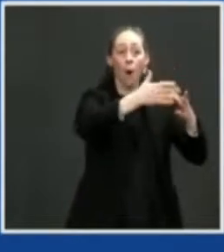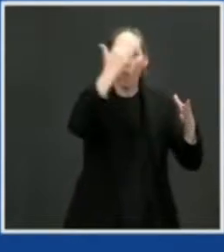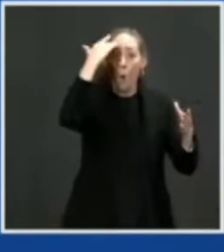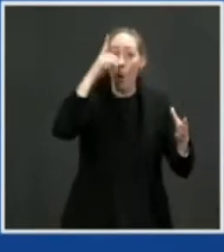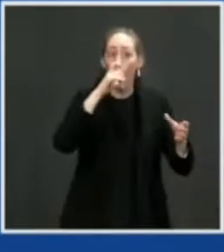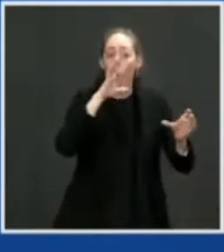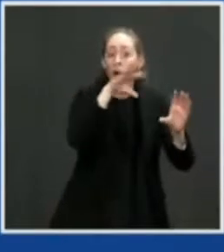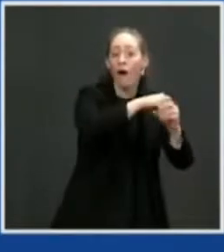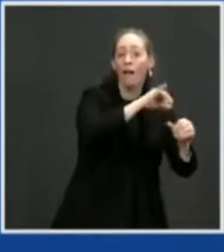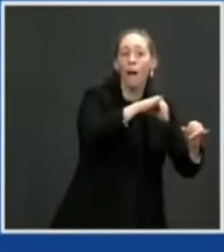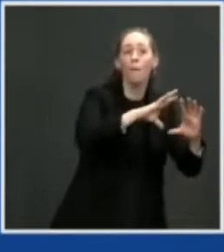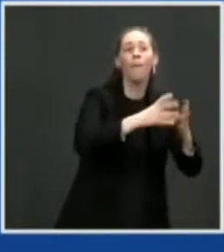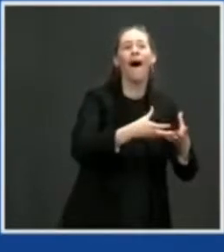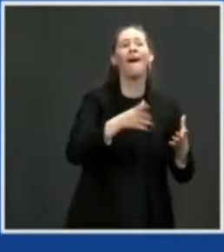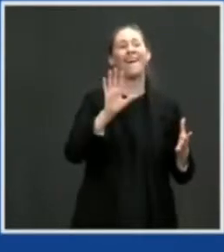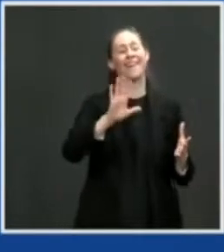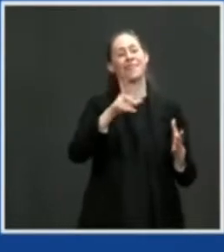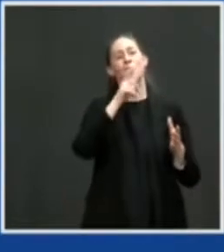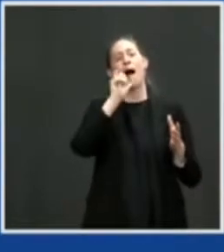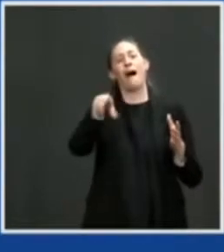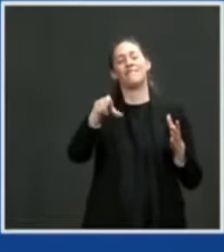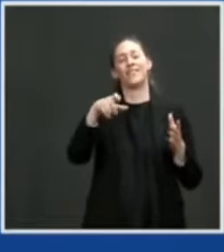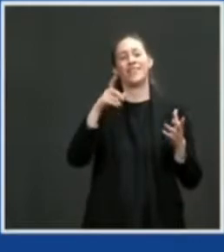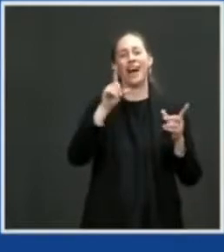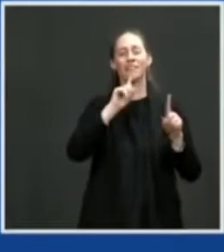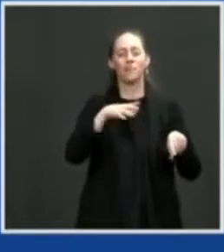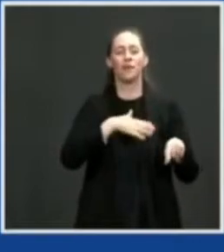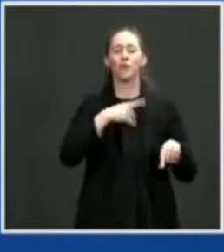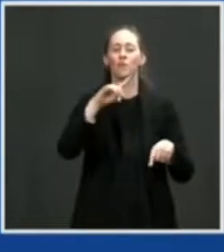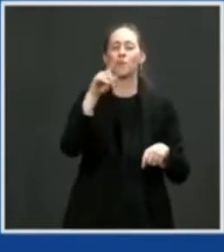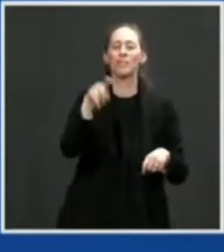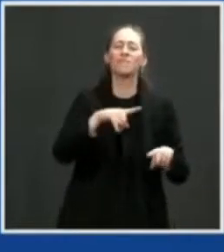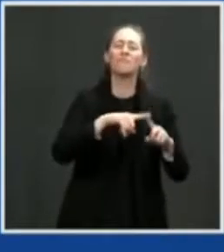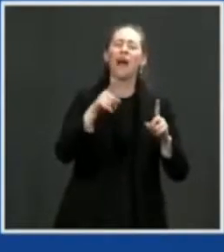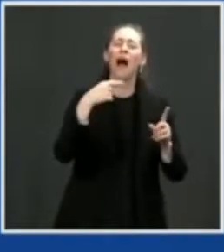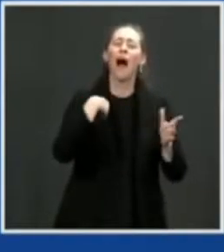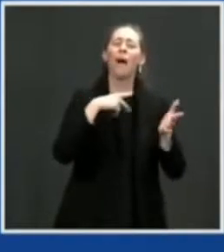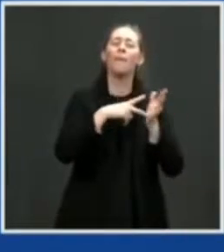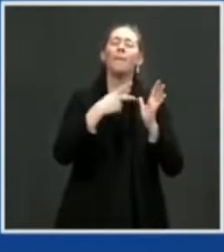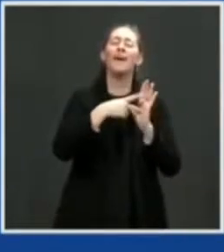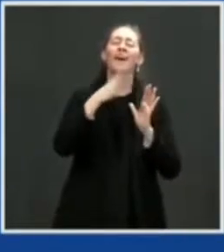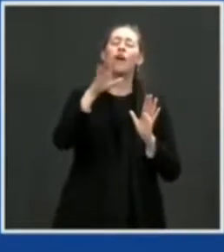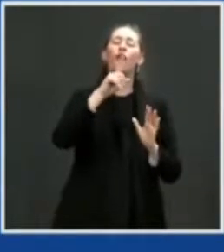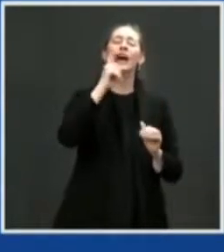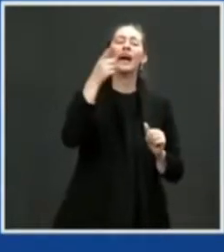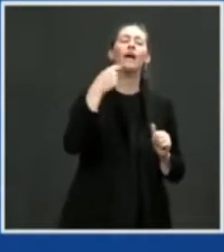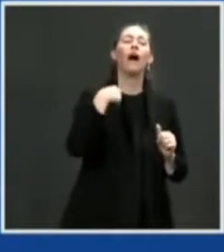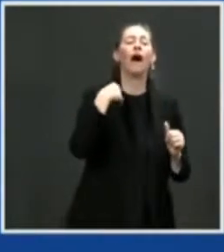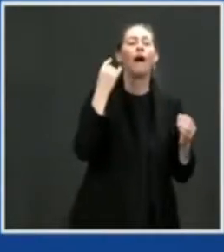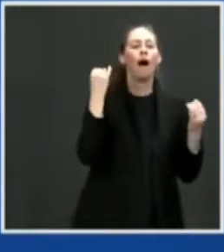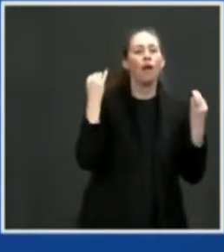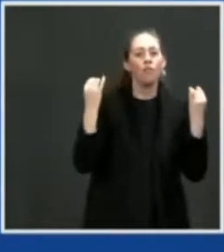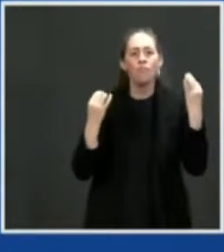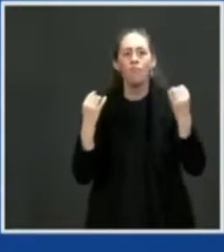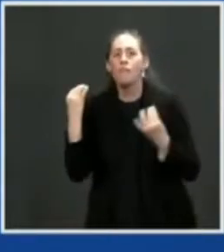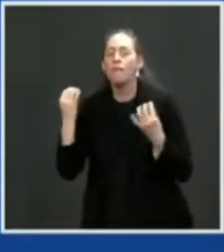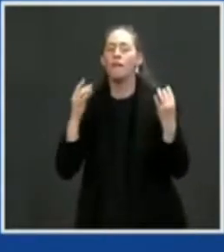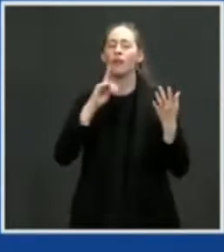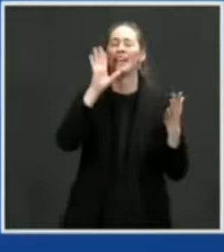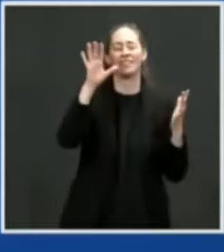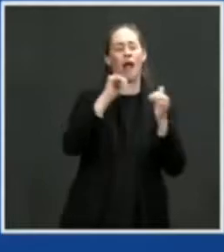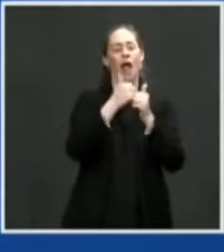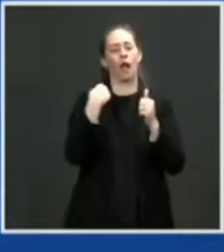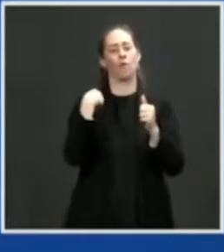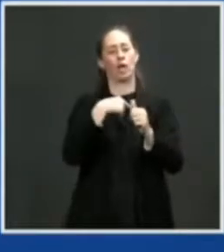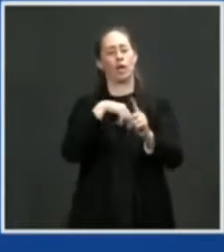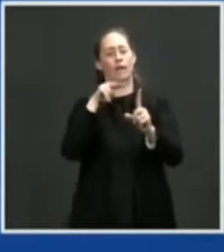know you don't have to answer my question, but I mean, Do you think there'll be a Do you- Republican look, Party this is- after we pass all these laws? what I do is I've become a great respecter of